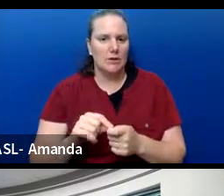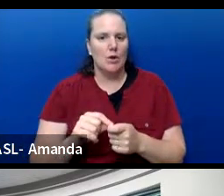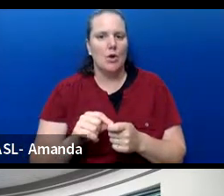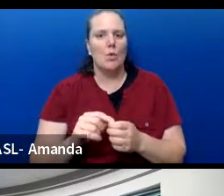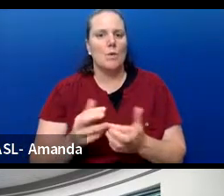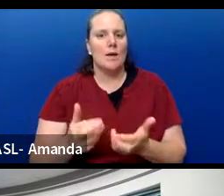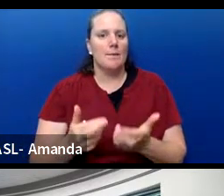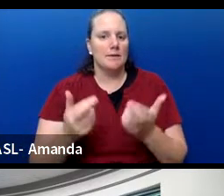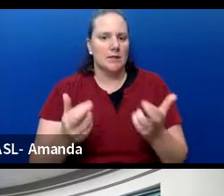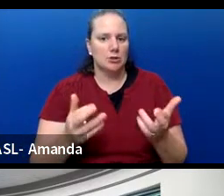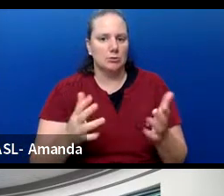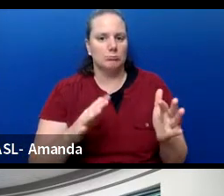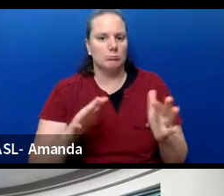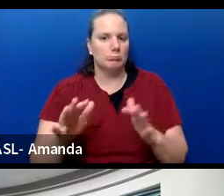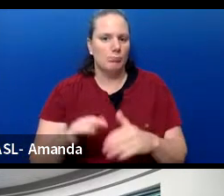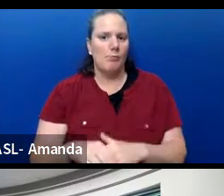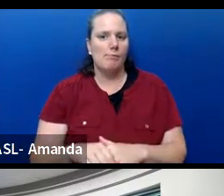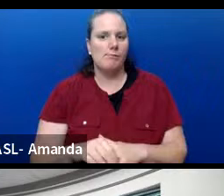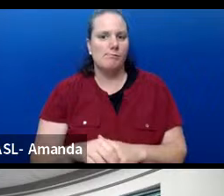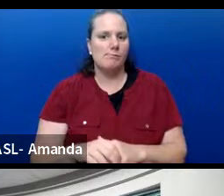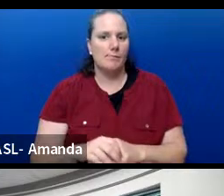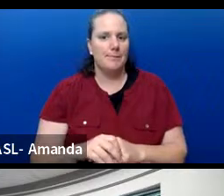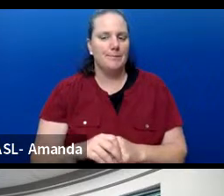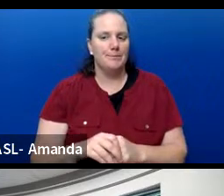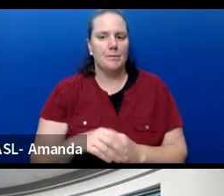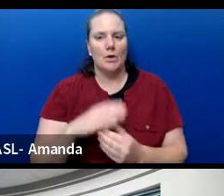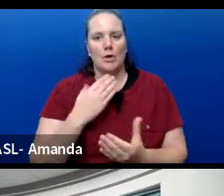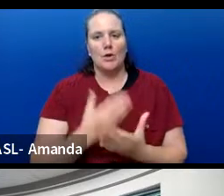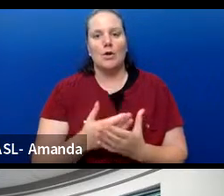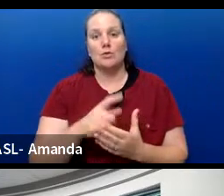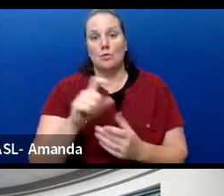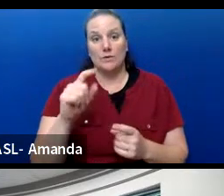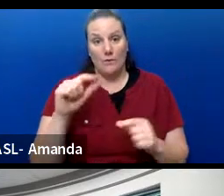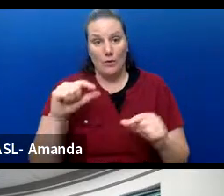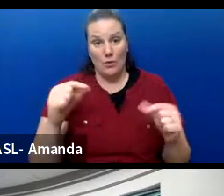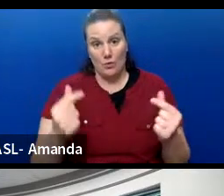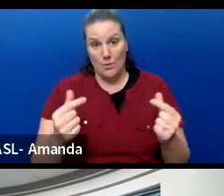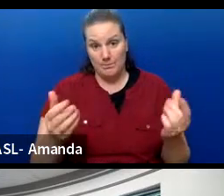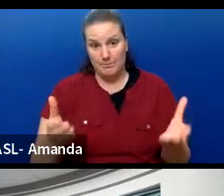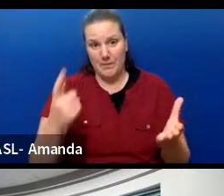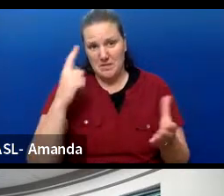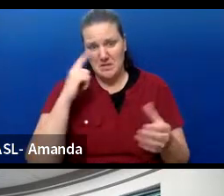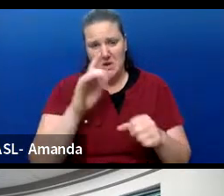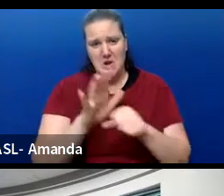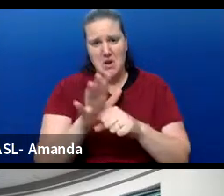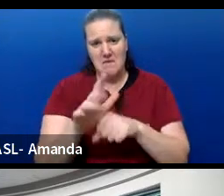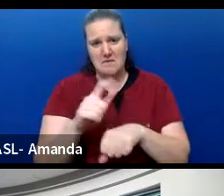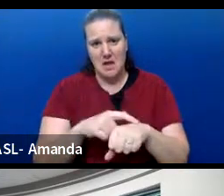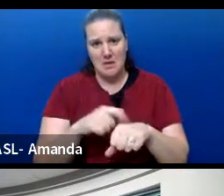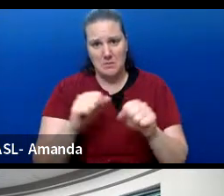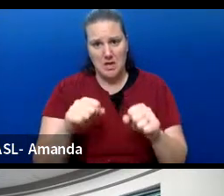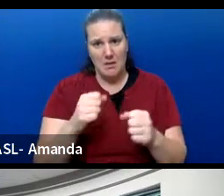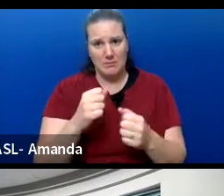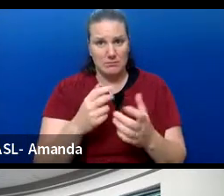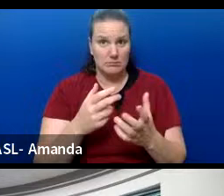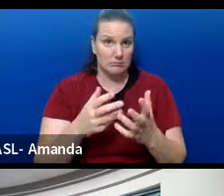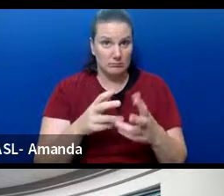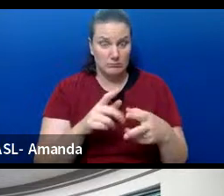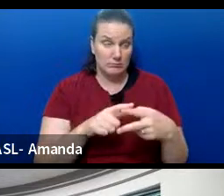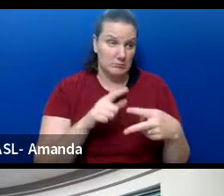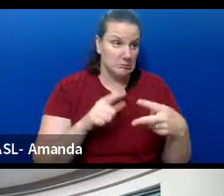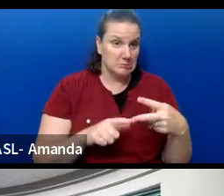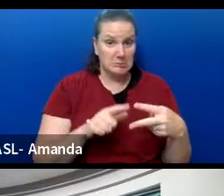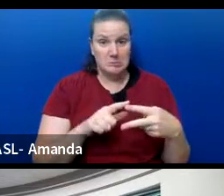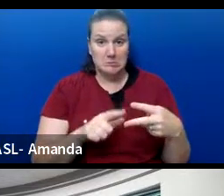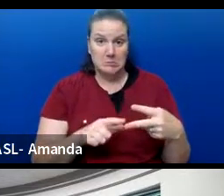recommendations. So I think that's a good question for the group, and I think we've got enough time to kind of do a both and. If you feel like there's